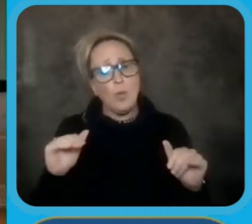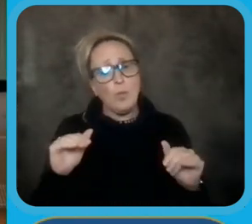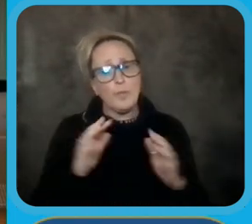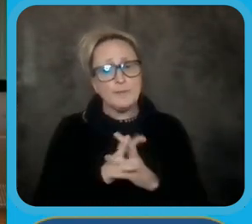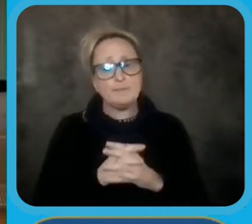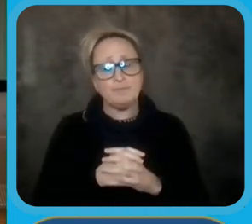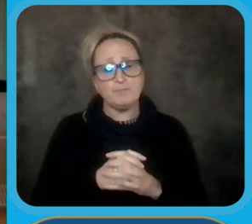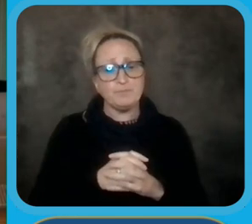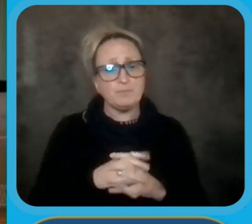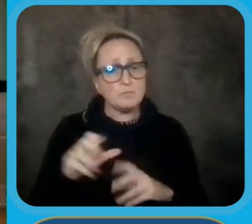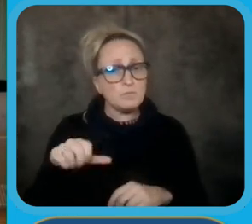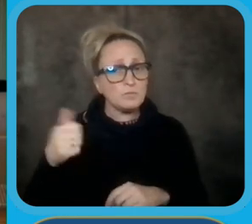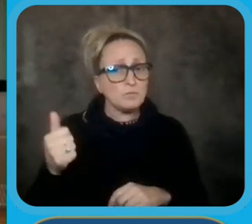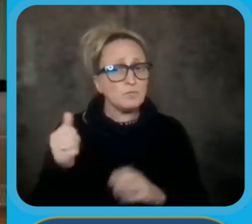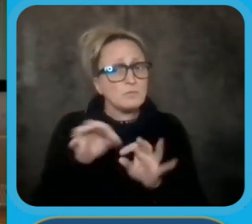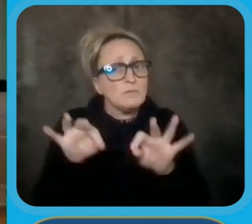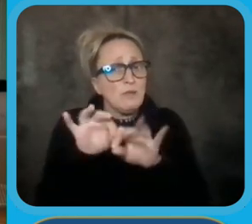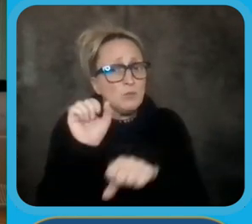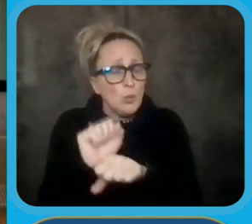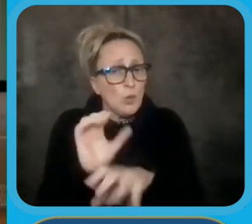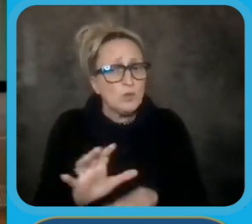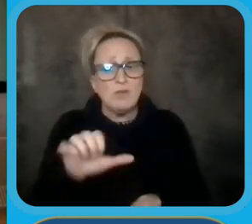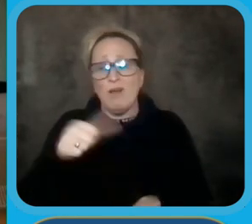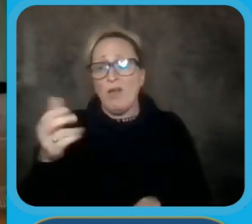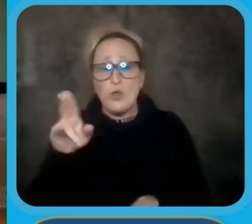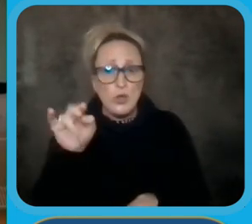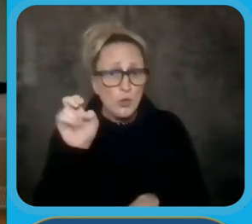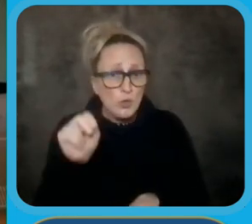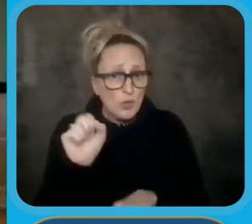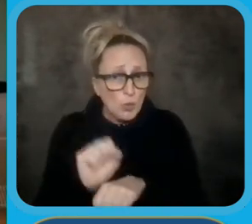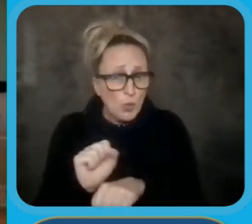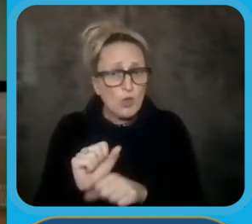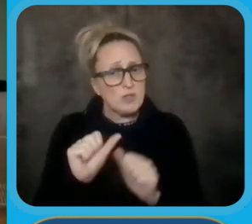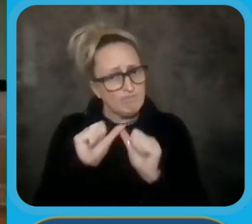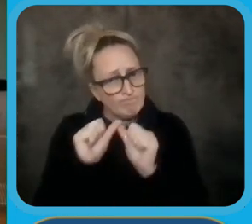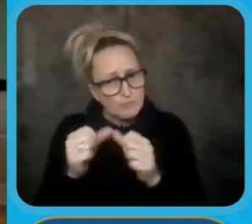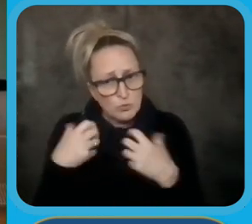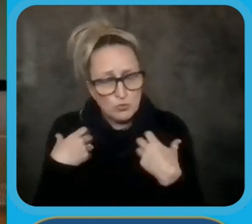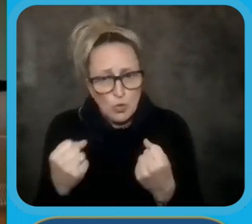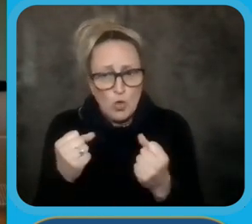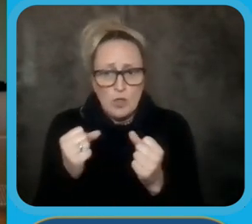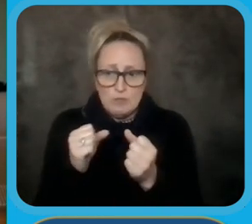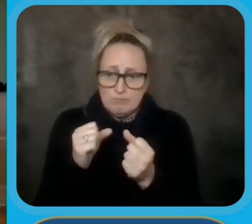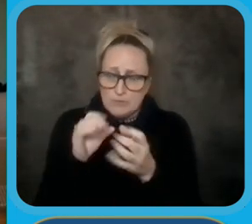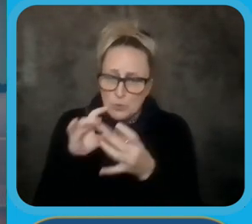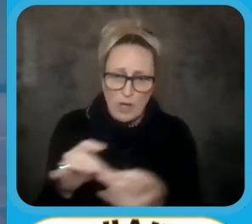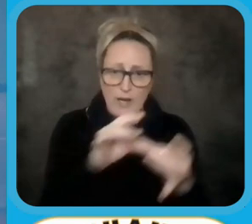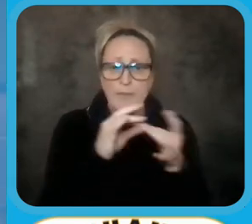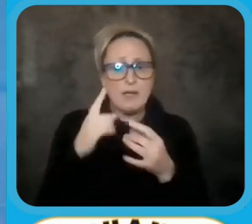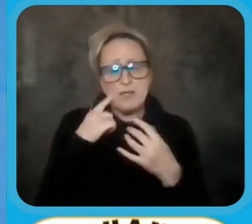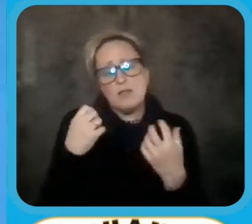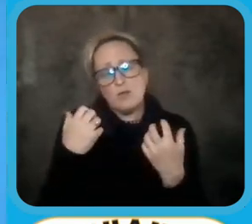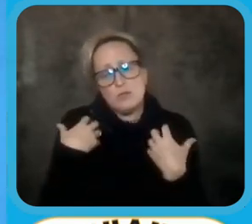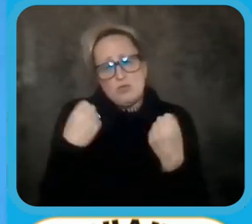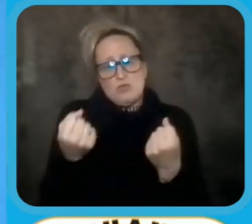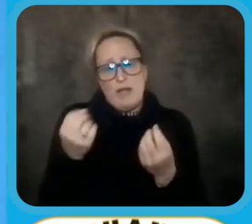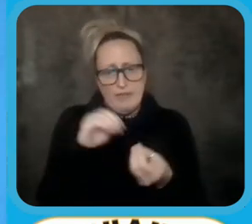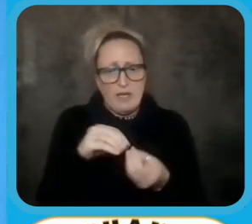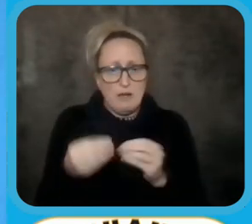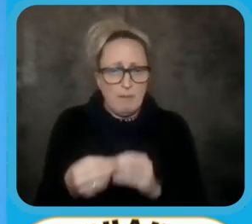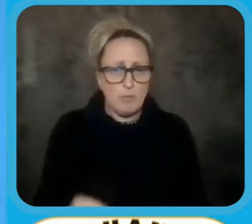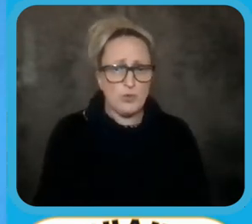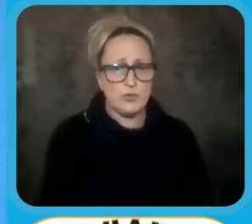other essential workers, other union workers, stay strong, stay united, because there is strength in numbers.